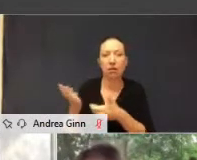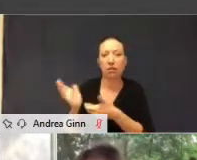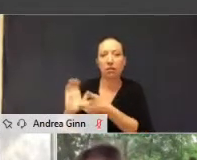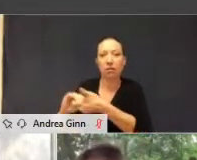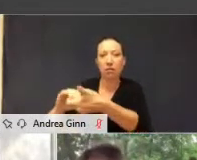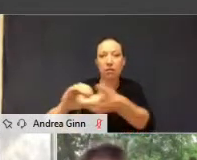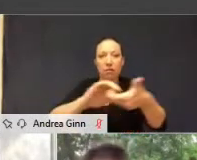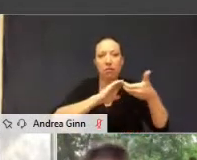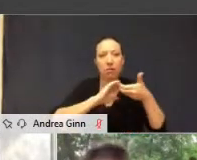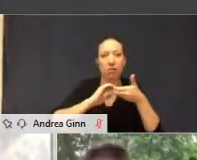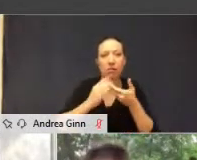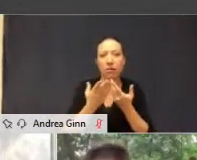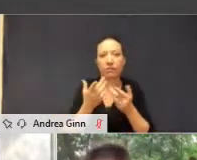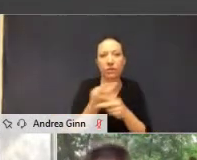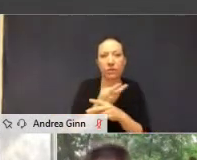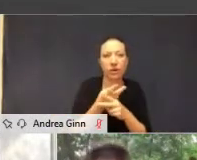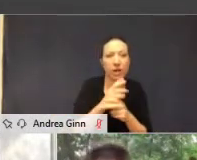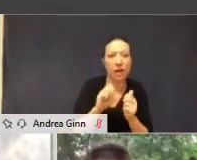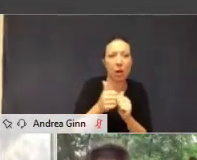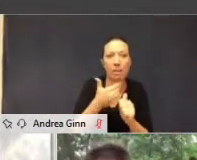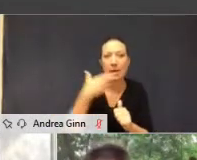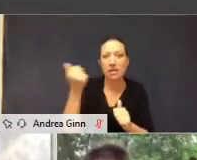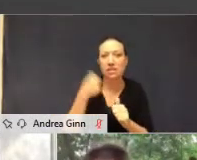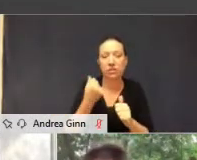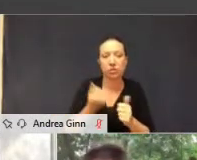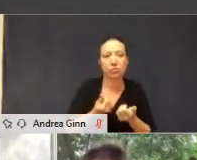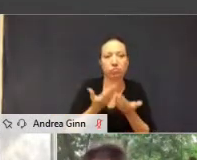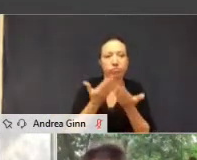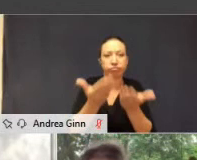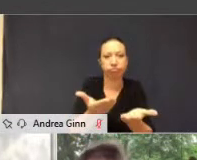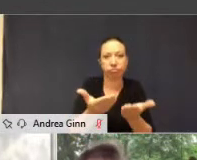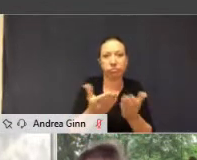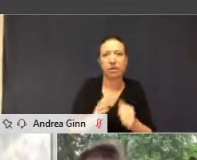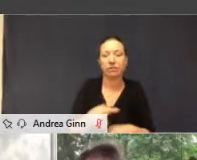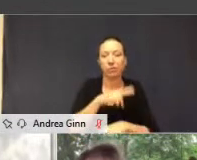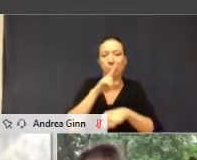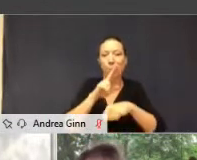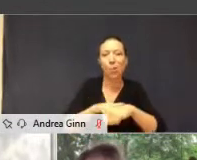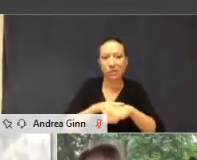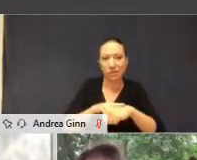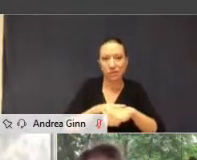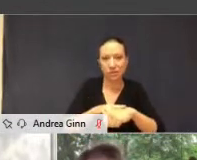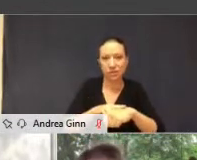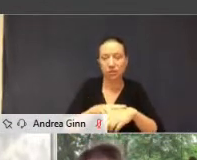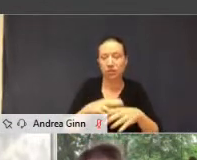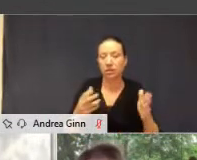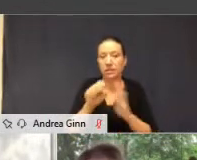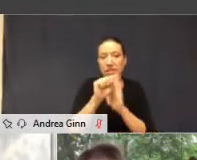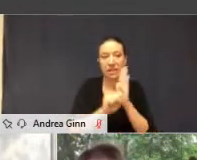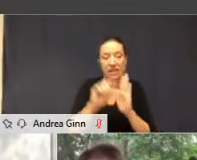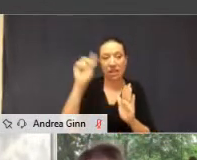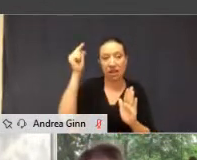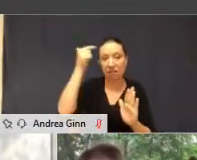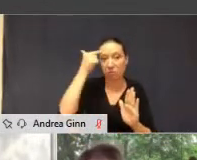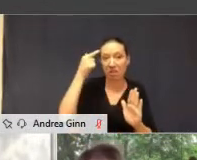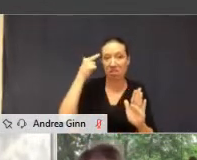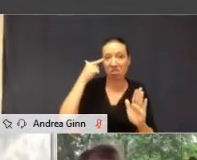best way to deliver. And of course, there's absolutely no way state government could ever hope to meet